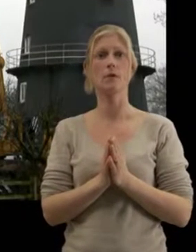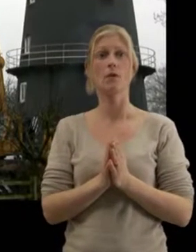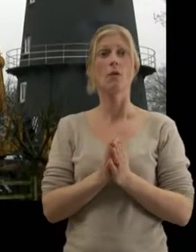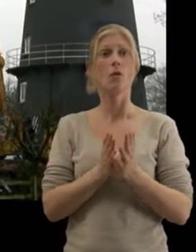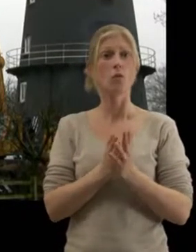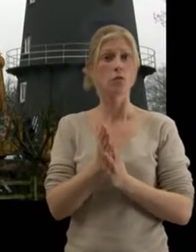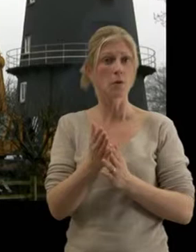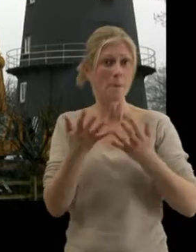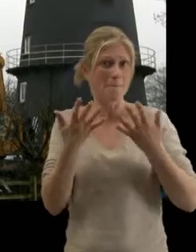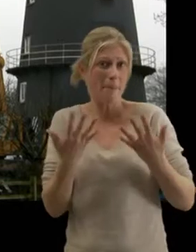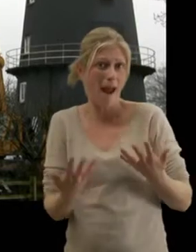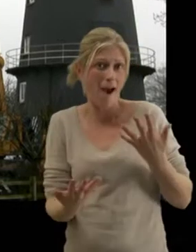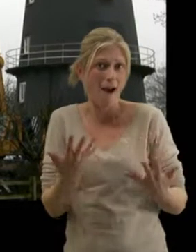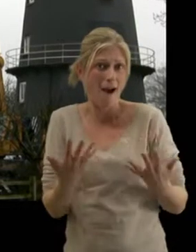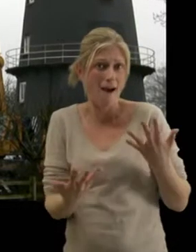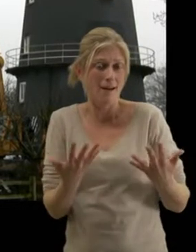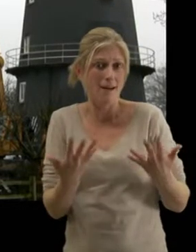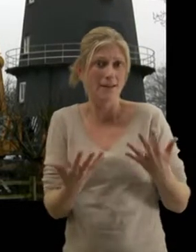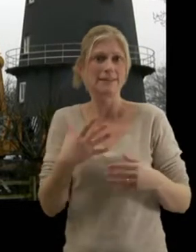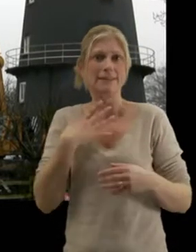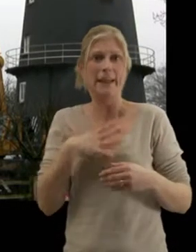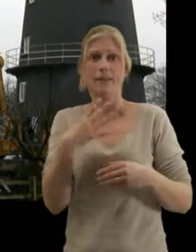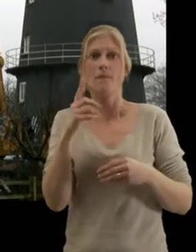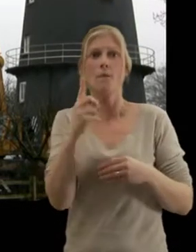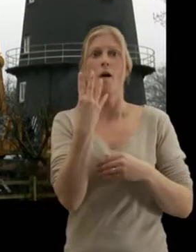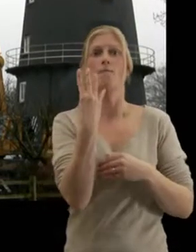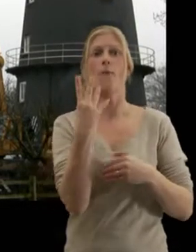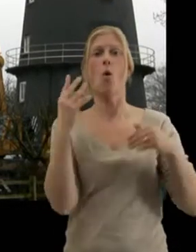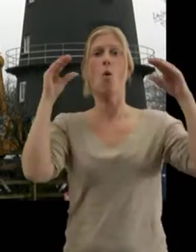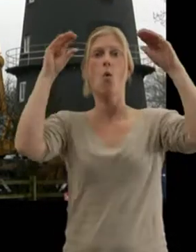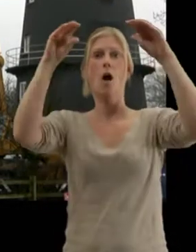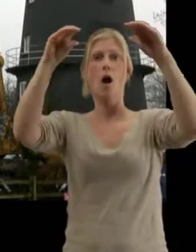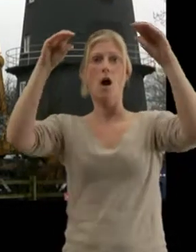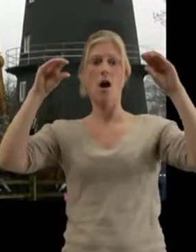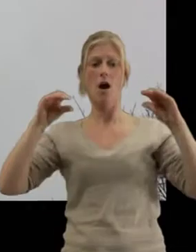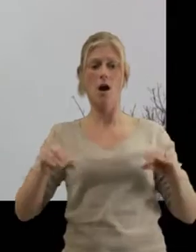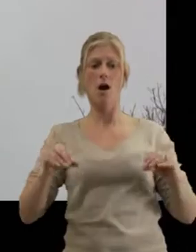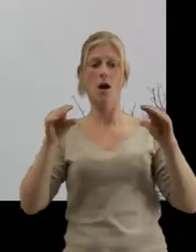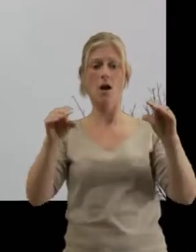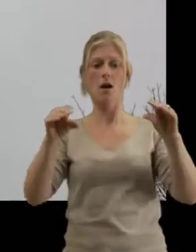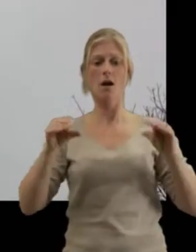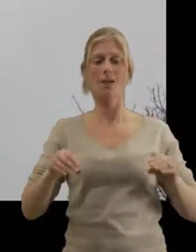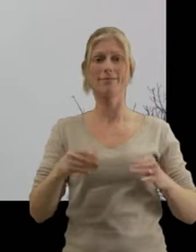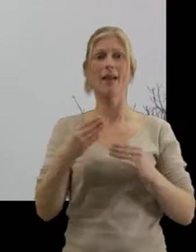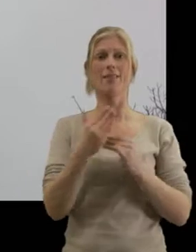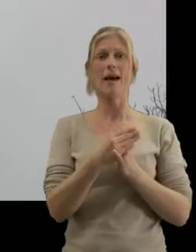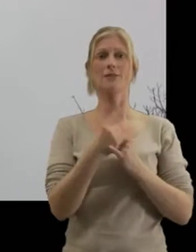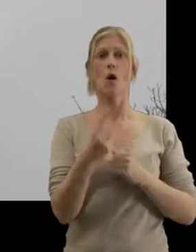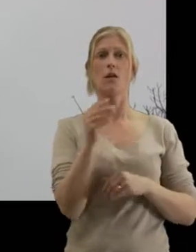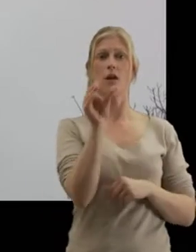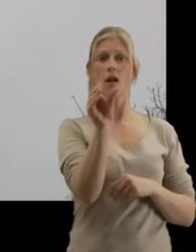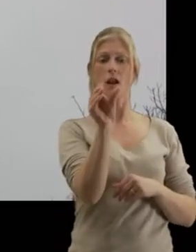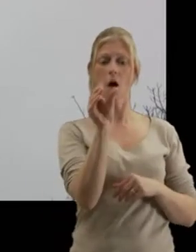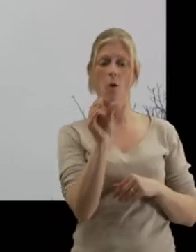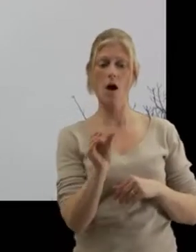For reasons of balance, the first 4 sails are lifted out of position and the final one lowered.